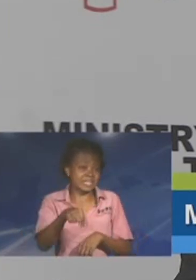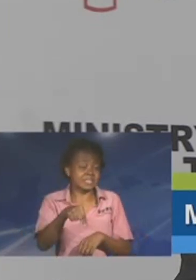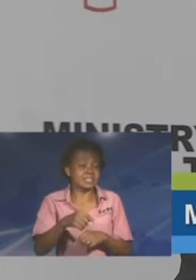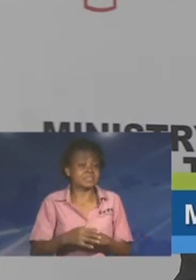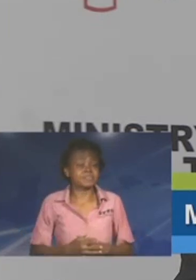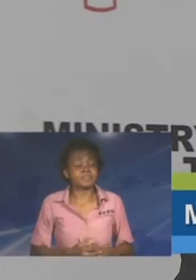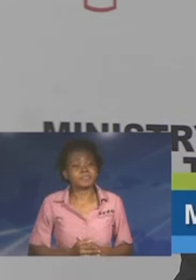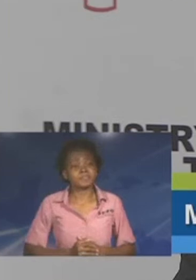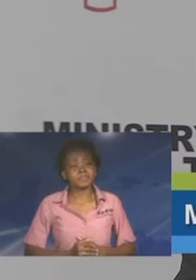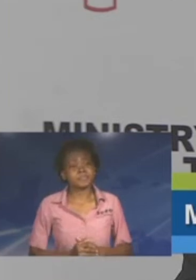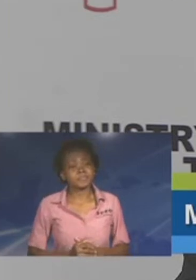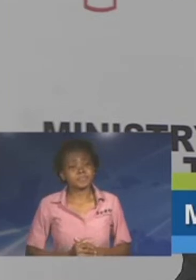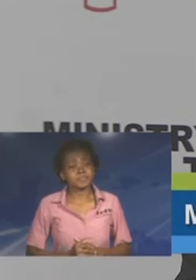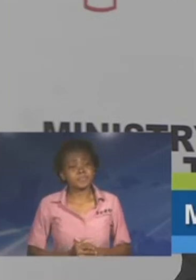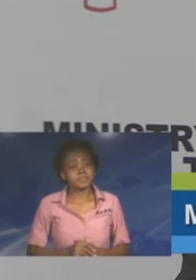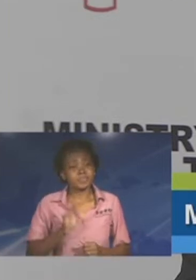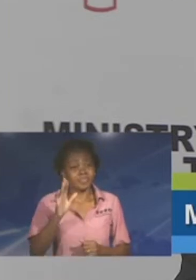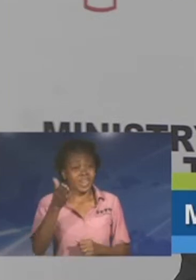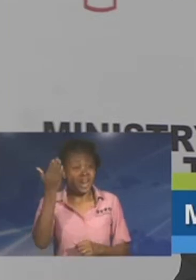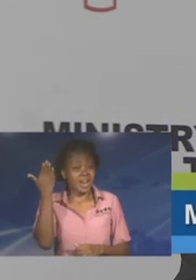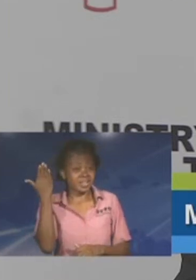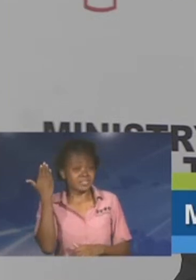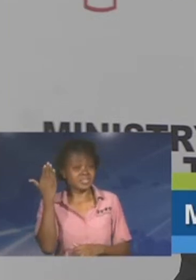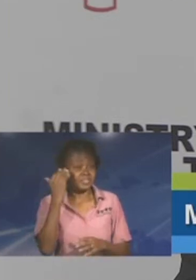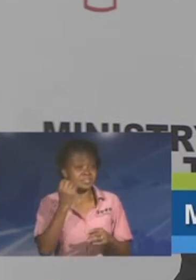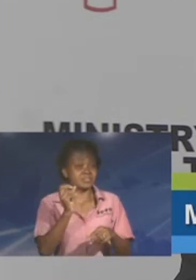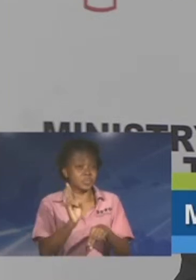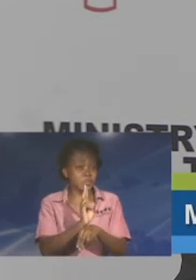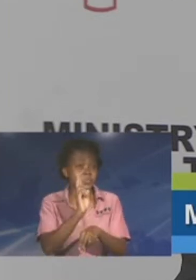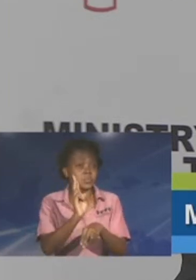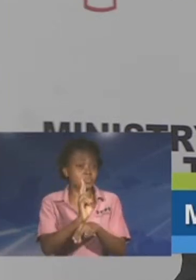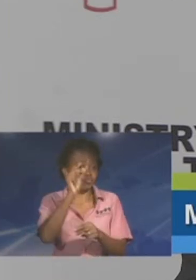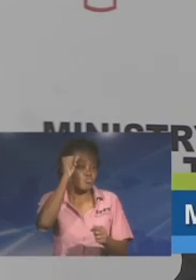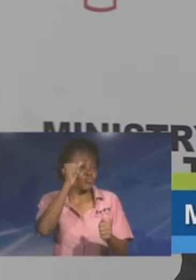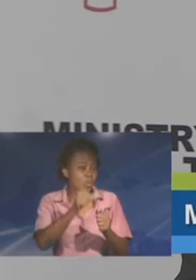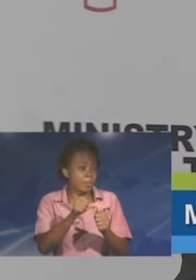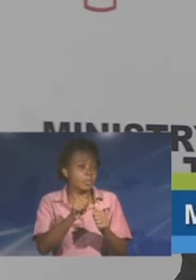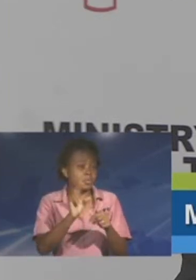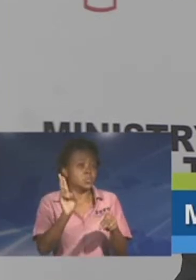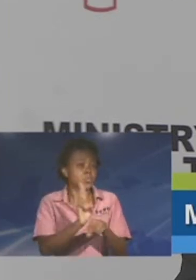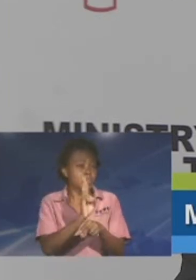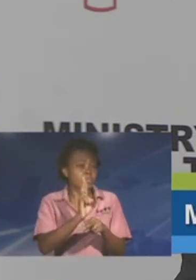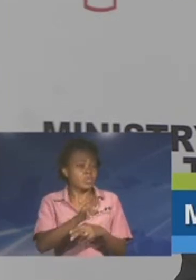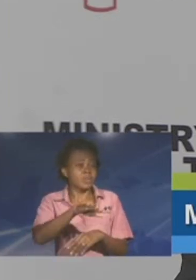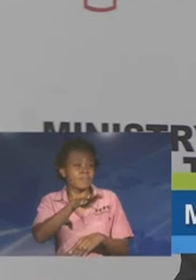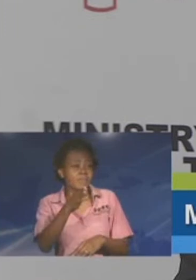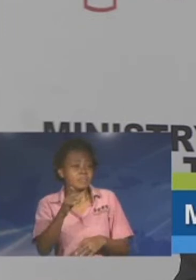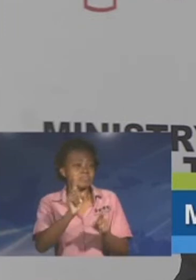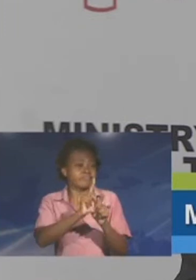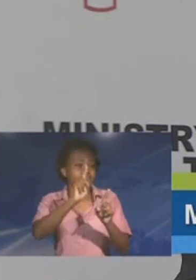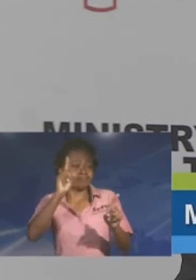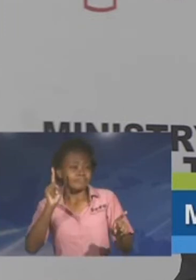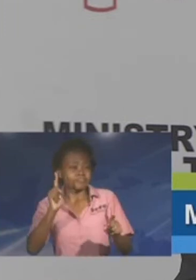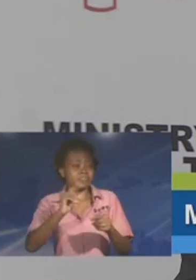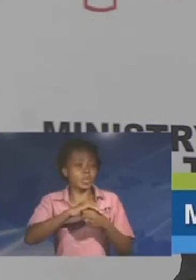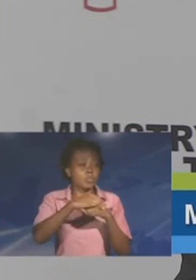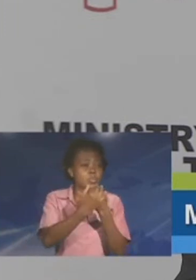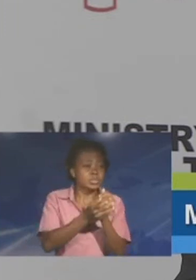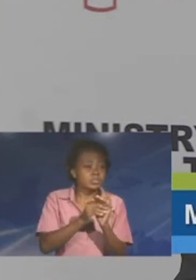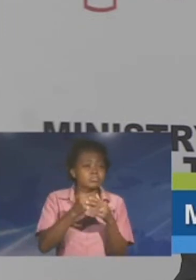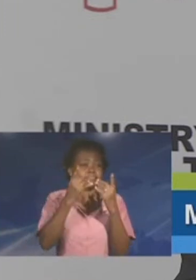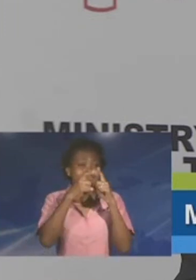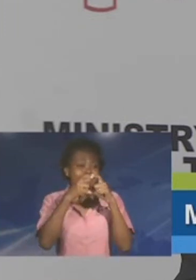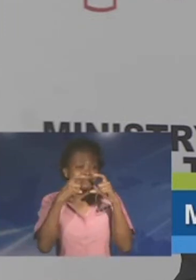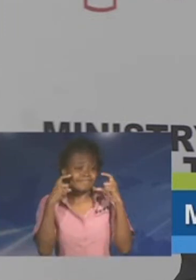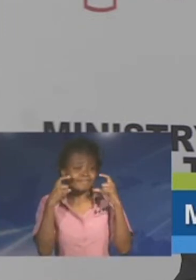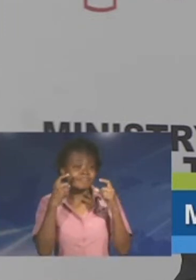been significant public health measures at play as well. So a lot of things would have changed in terms of the seasonality of influenza, and